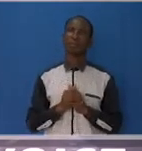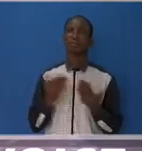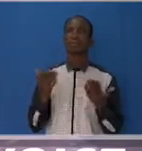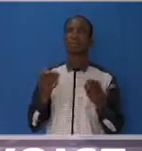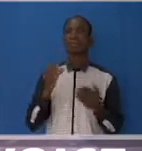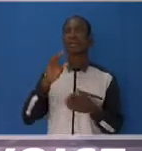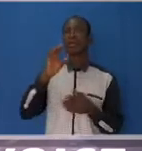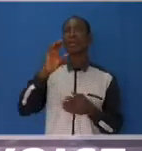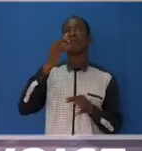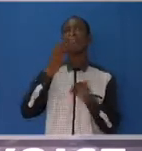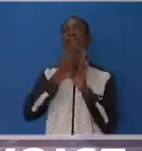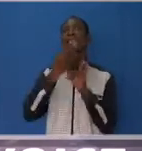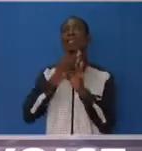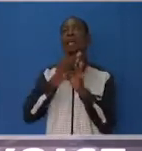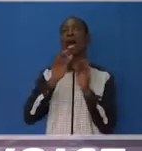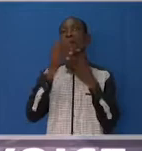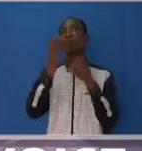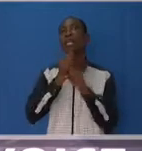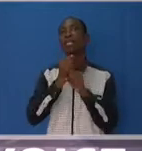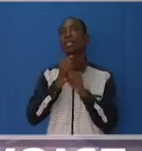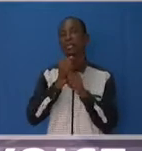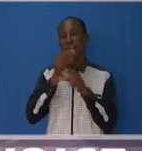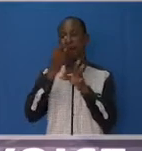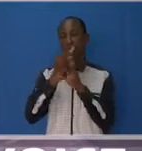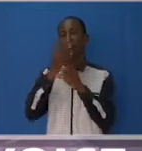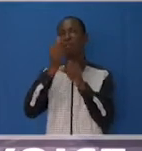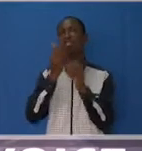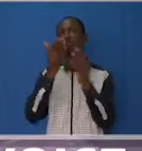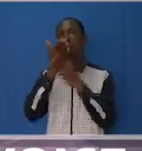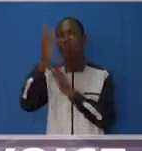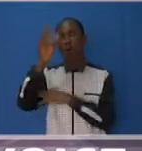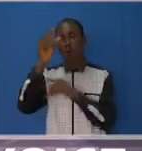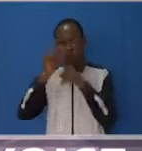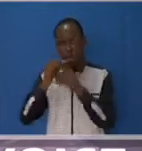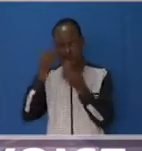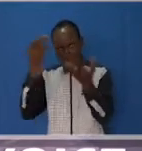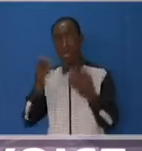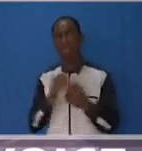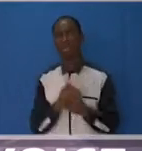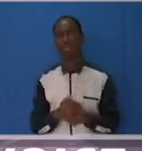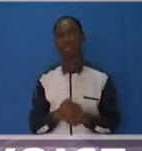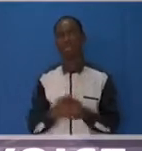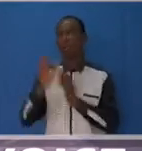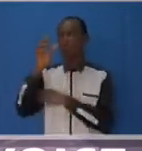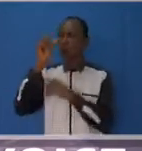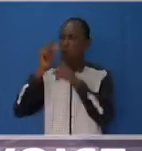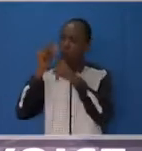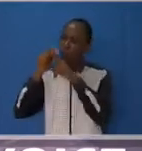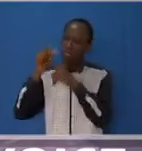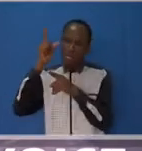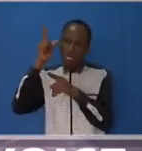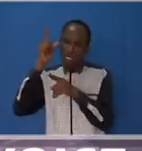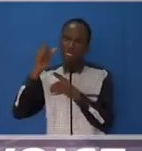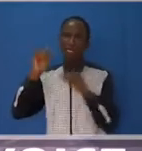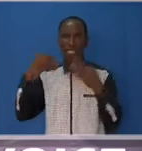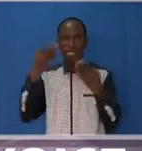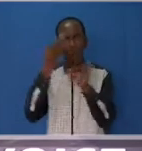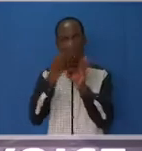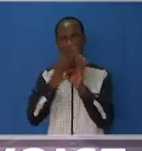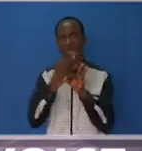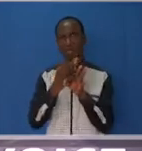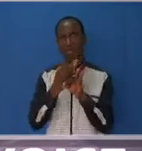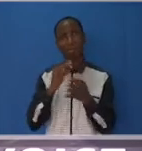from hearing the word of God. Yɛnim sɛ gyidie ɛnam nyankopɔn asɛm a waka so na ɛba enti na kyerɛ sɛ